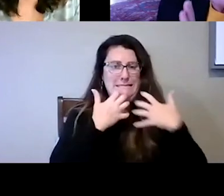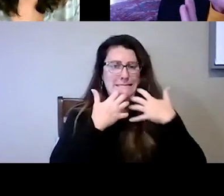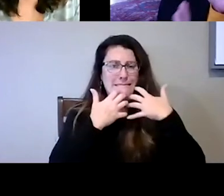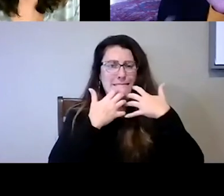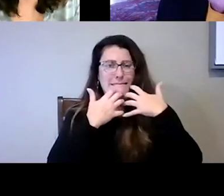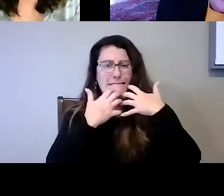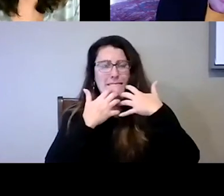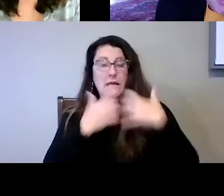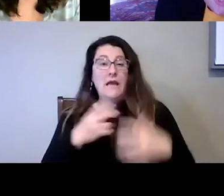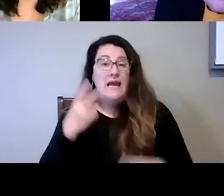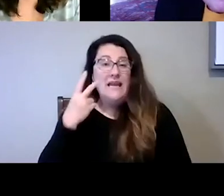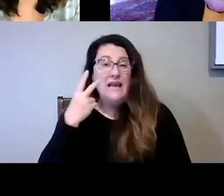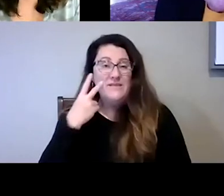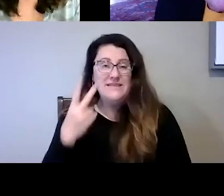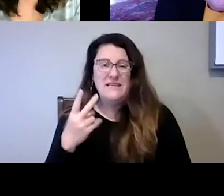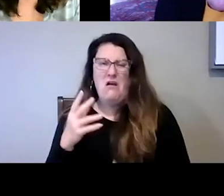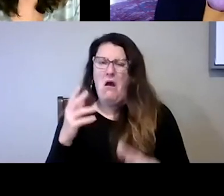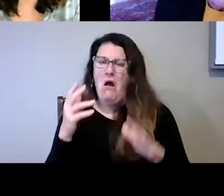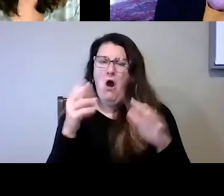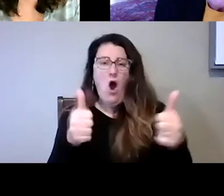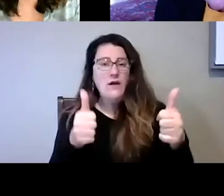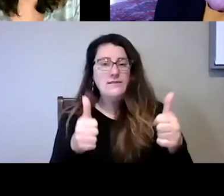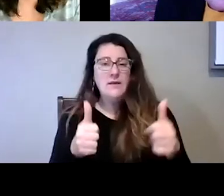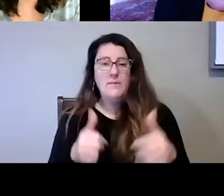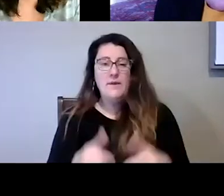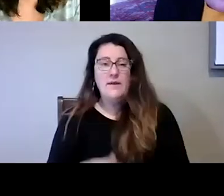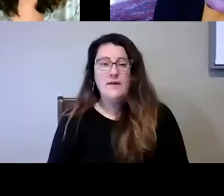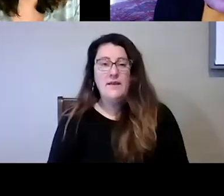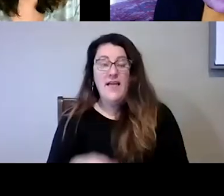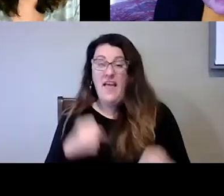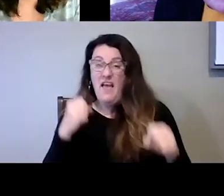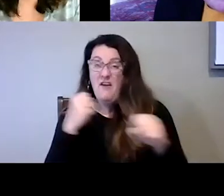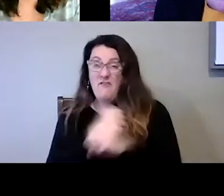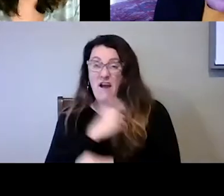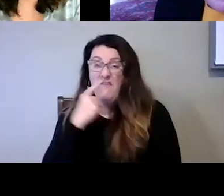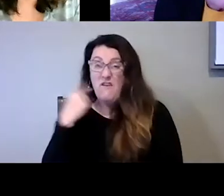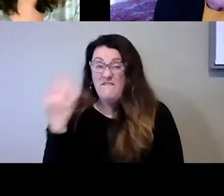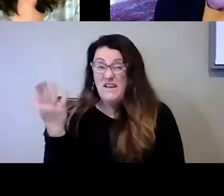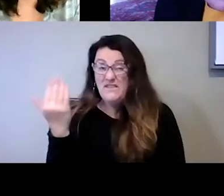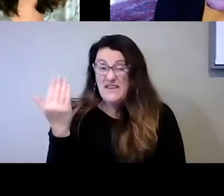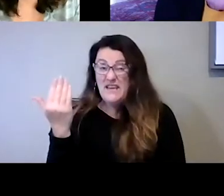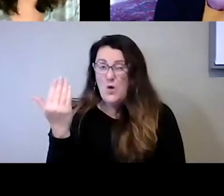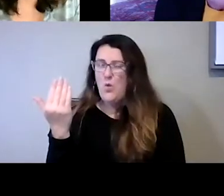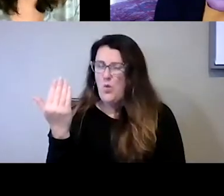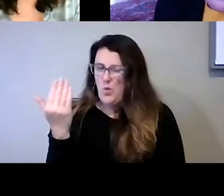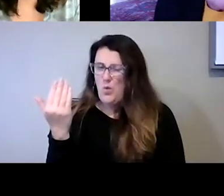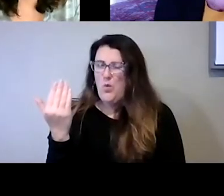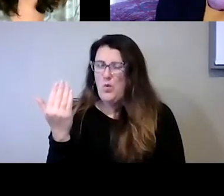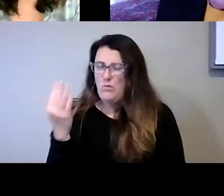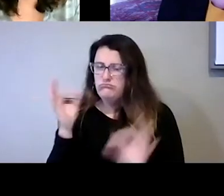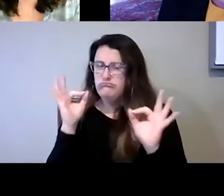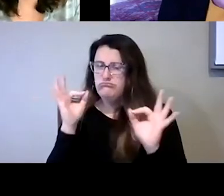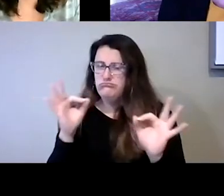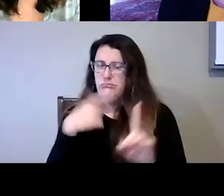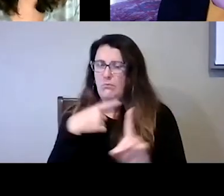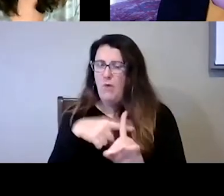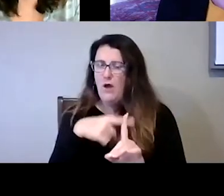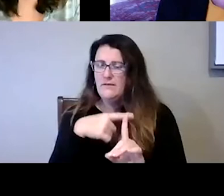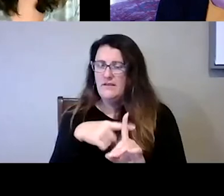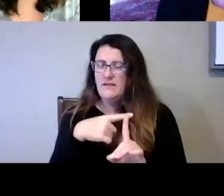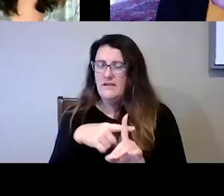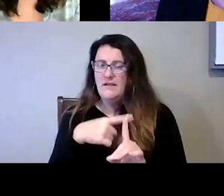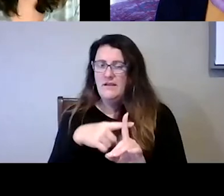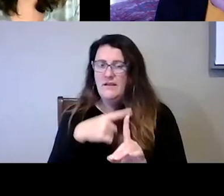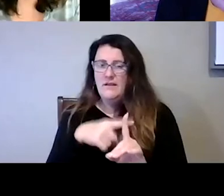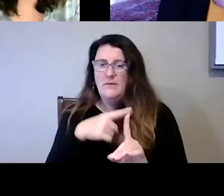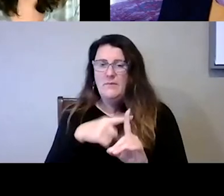I've seen really awesome, like the Fight for 15, that was really positive, but it didn't come out